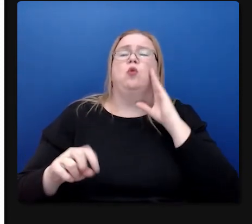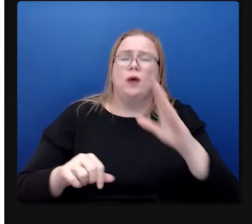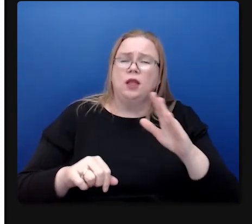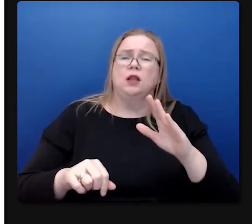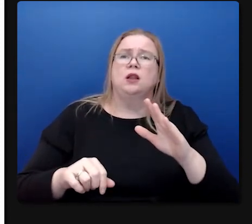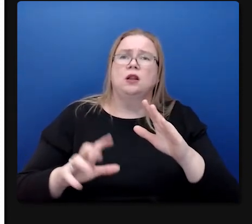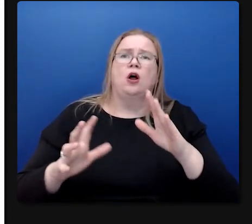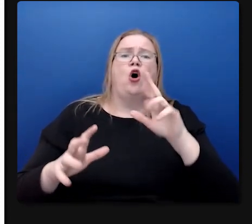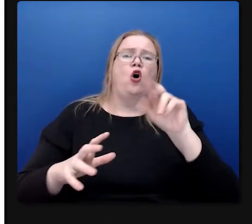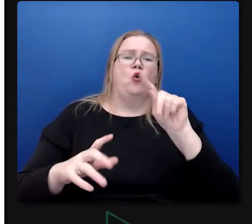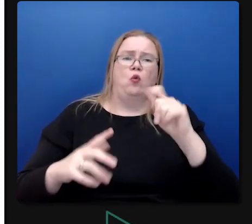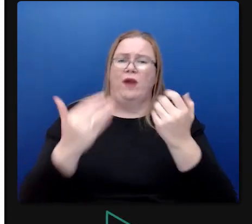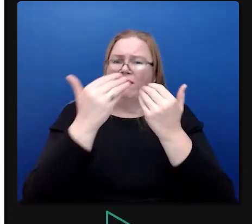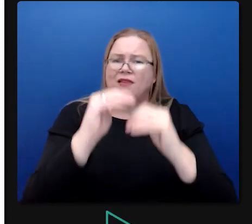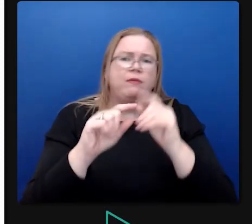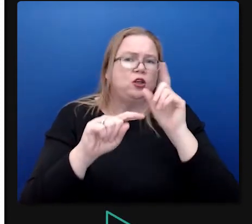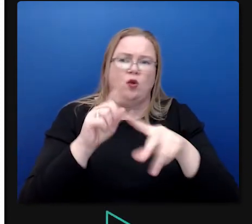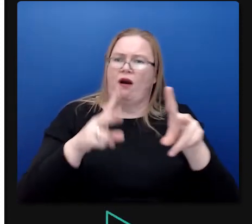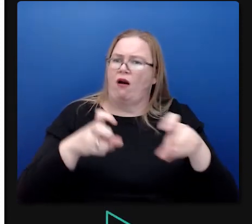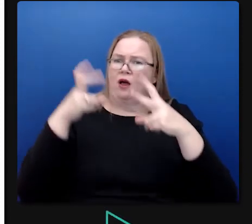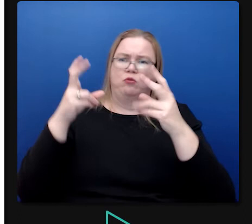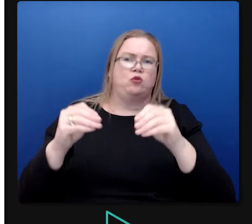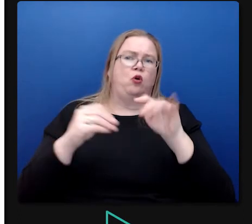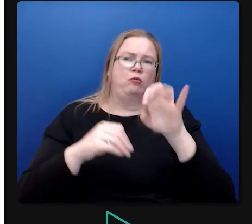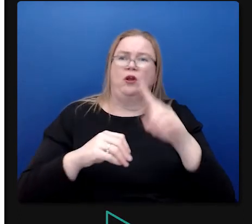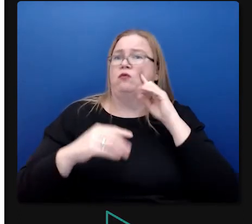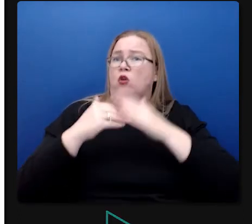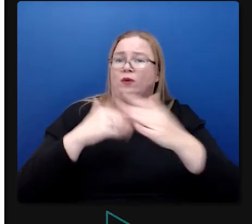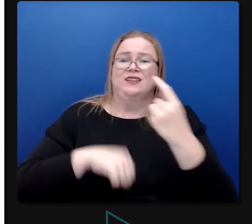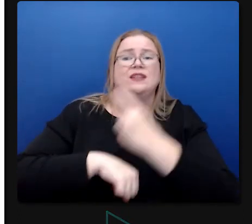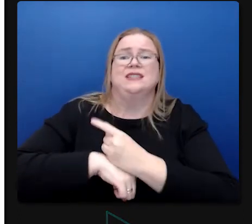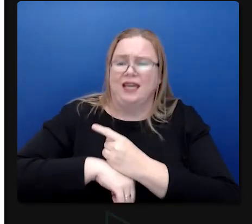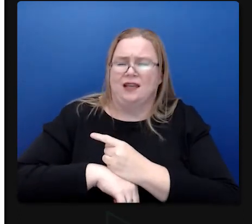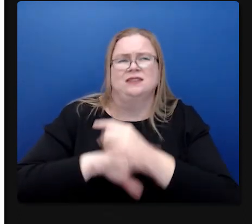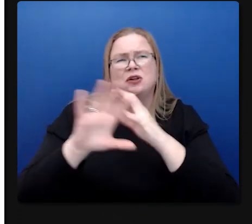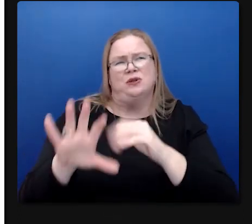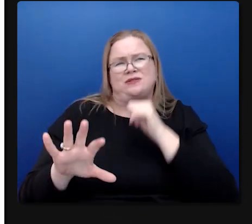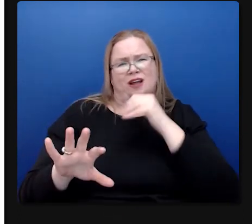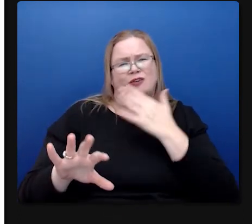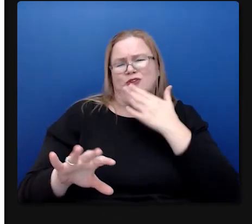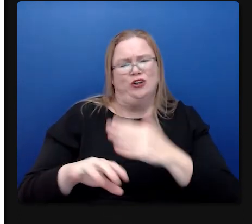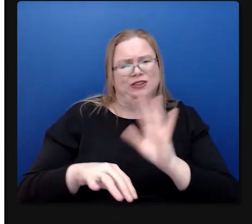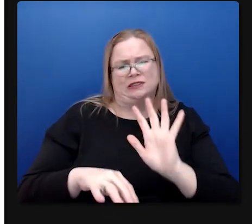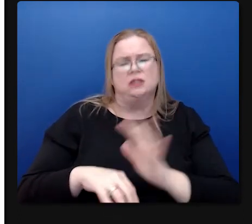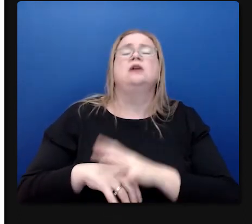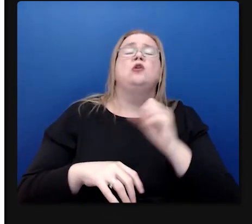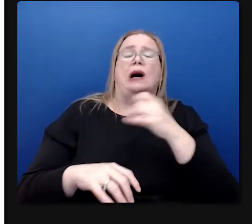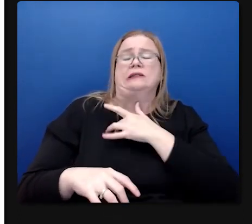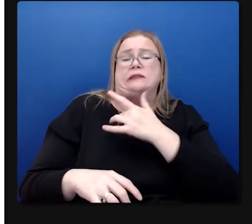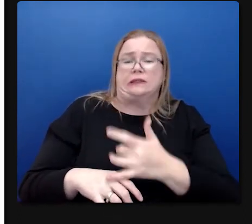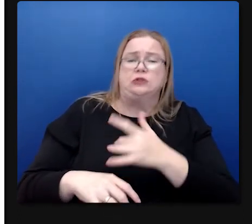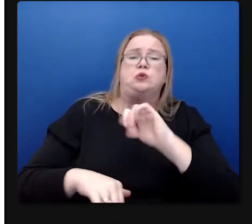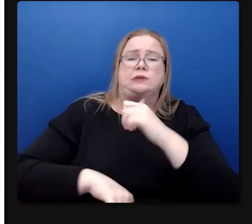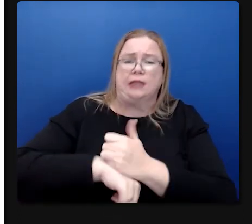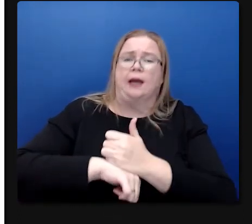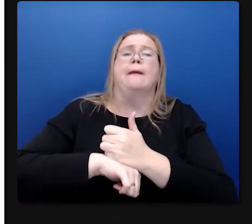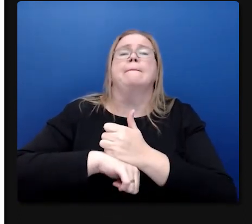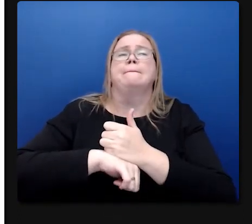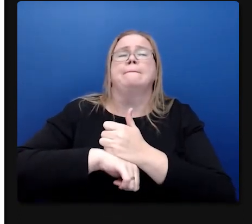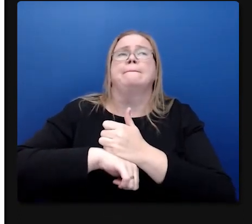going to rate limit you and you're not going to be able to upload any builds for the rest of the day. So that's really not good. So I tend to set up